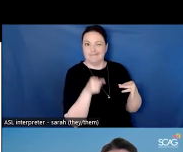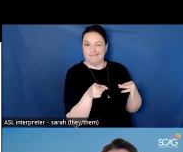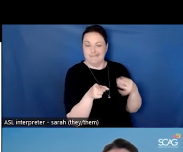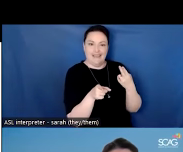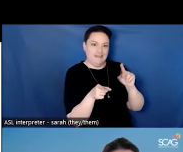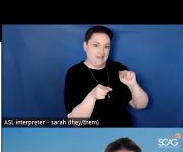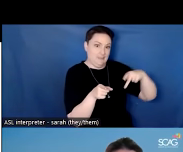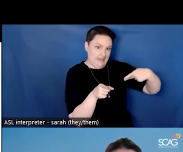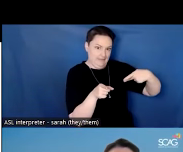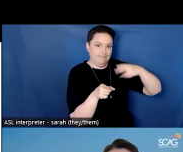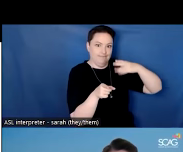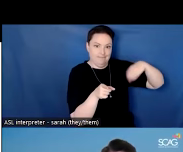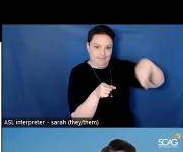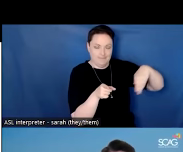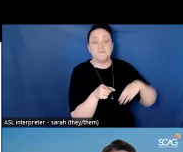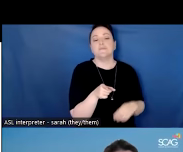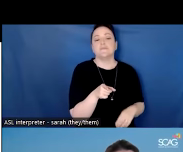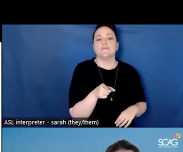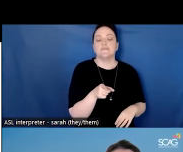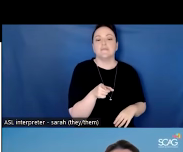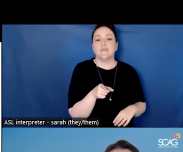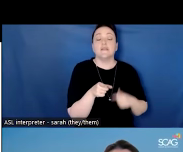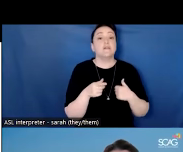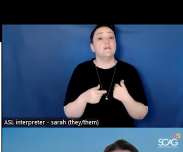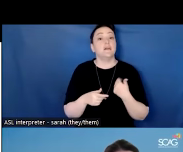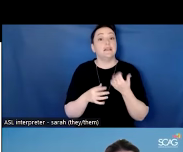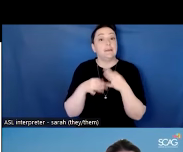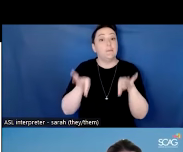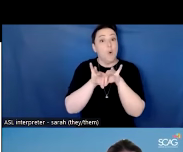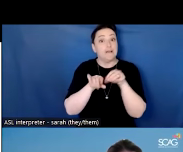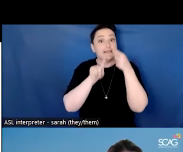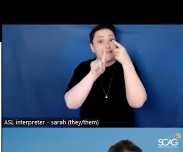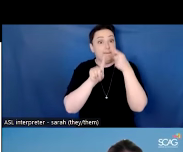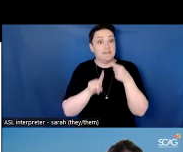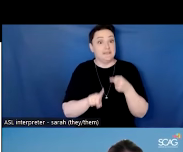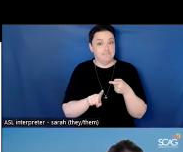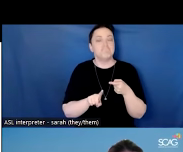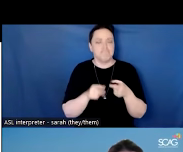5 decisional steps in the following presentation. Next slide, please.